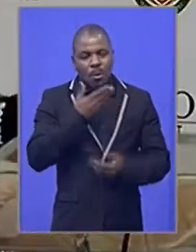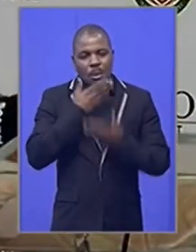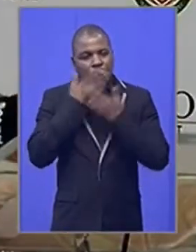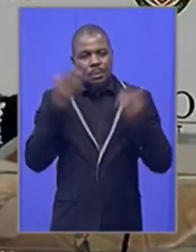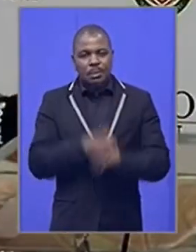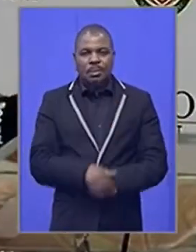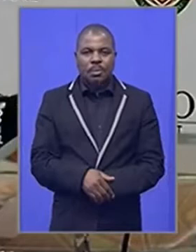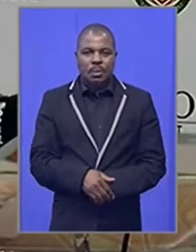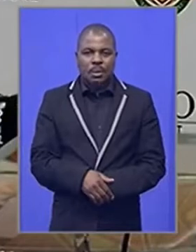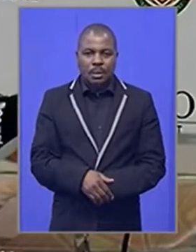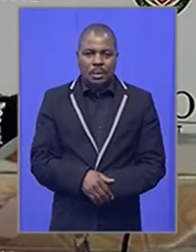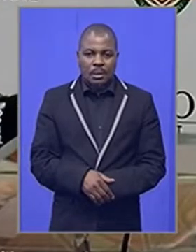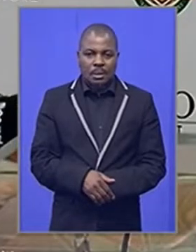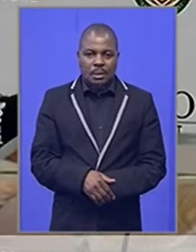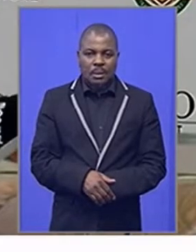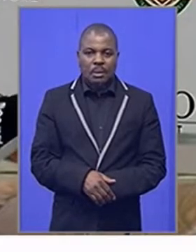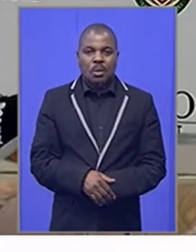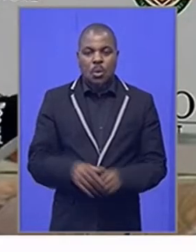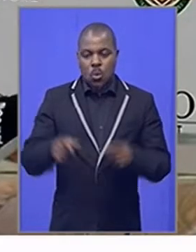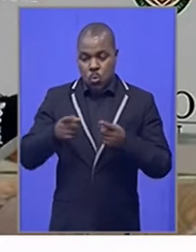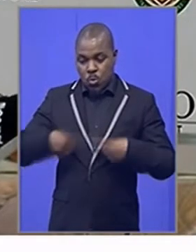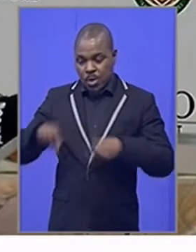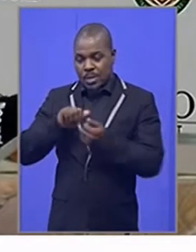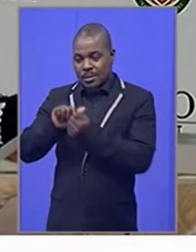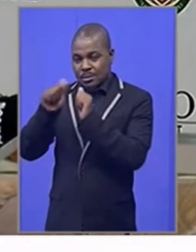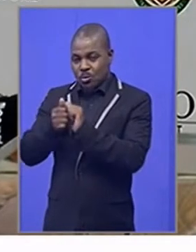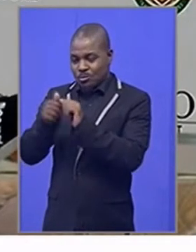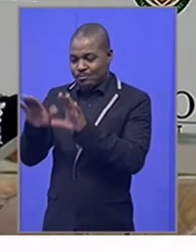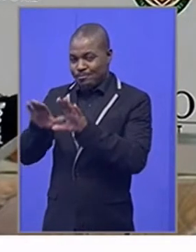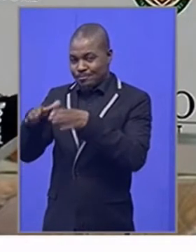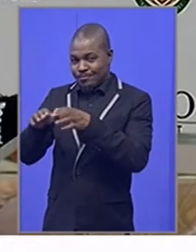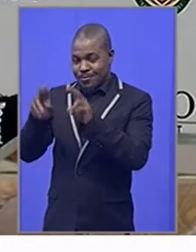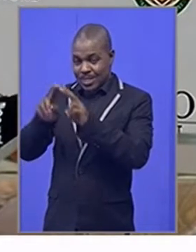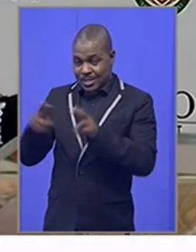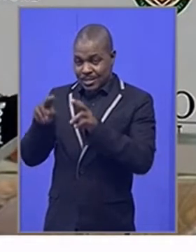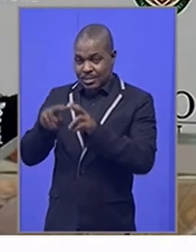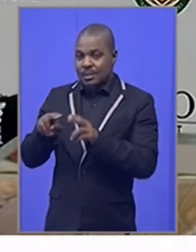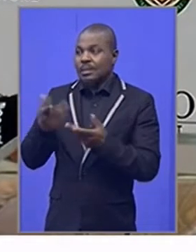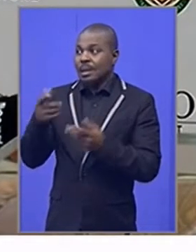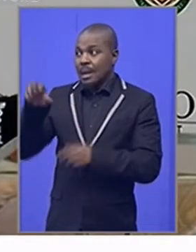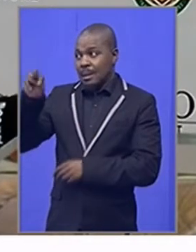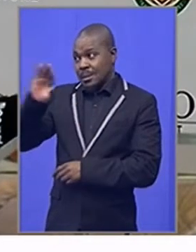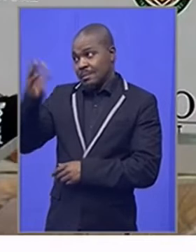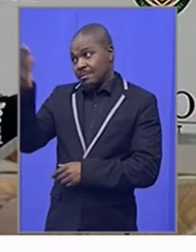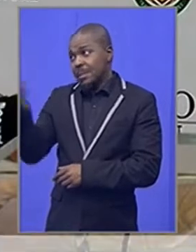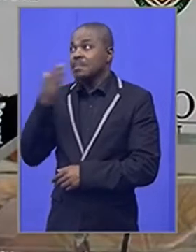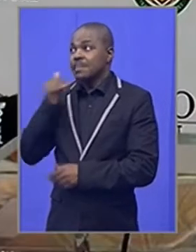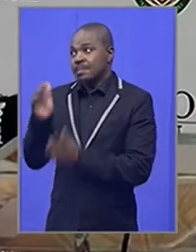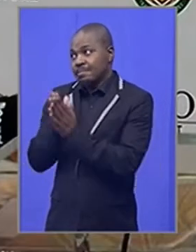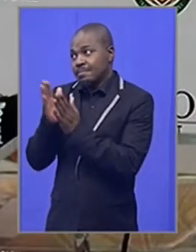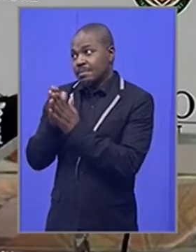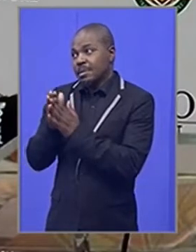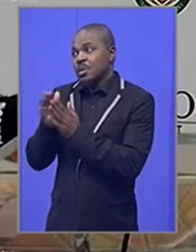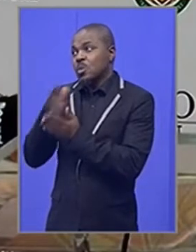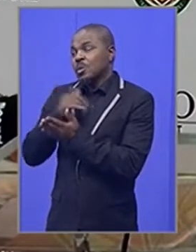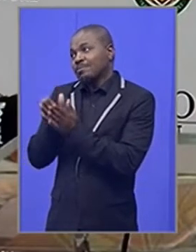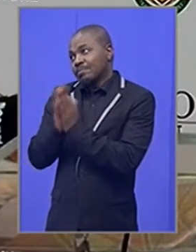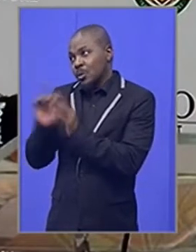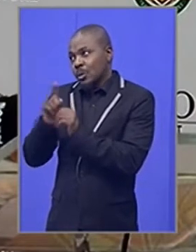Ha rena re le Sports Confederation MEC re kgopela di resources. If we have